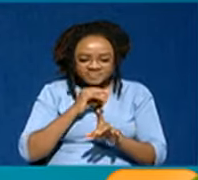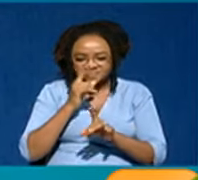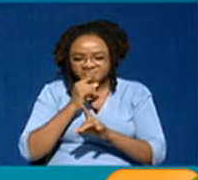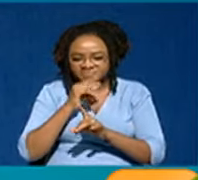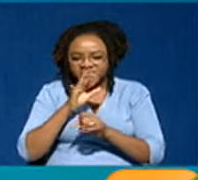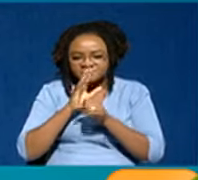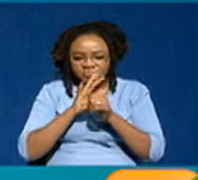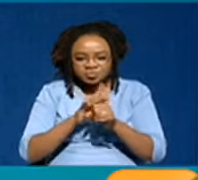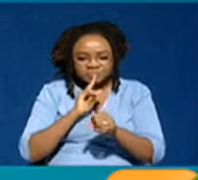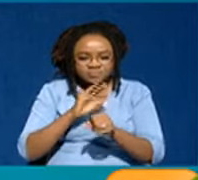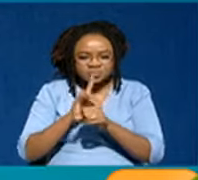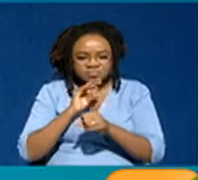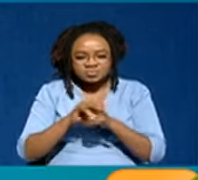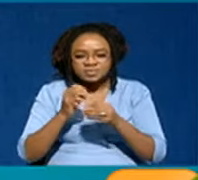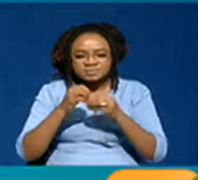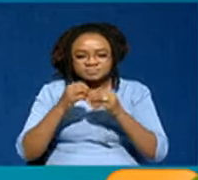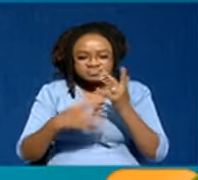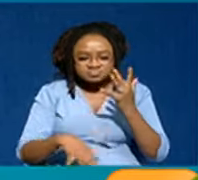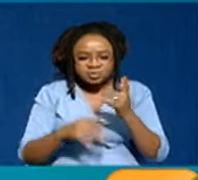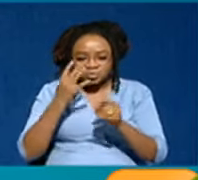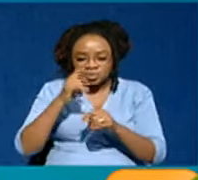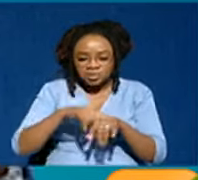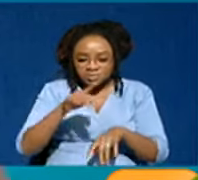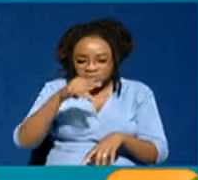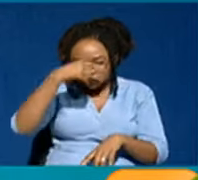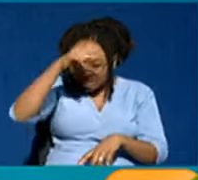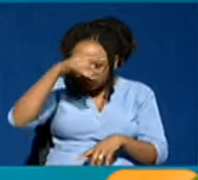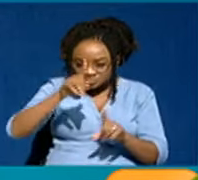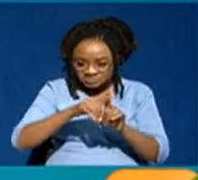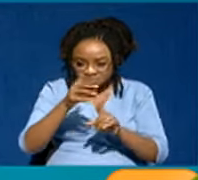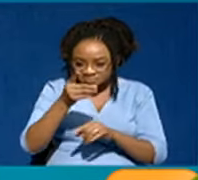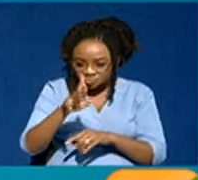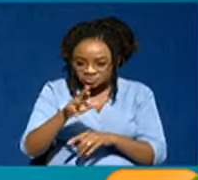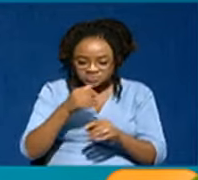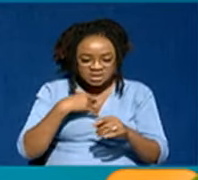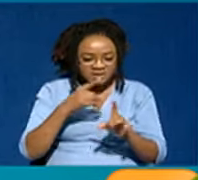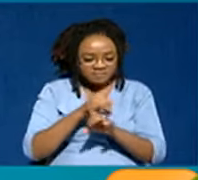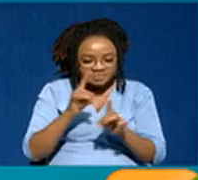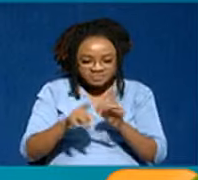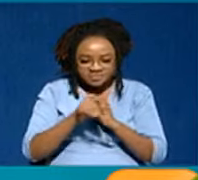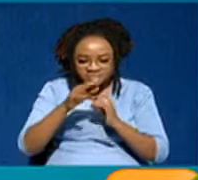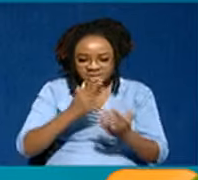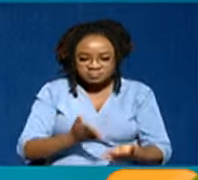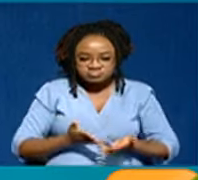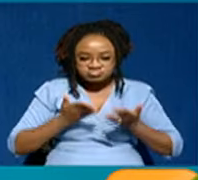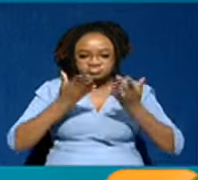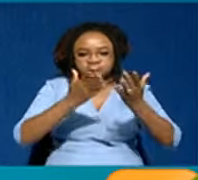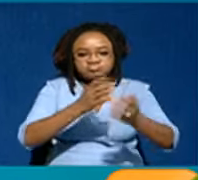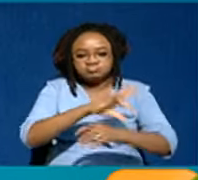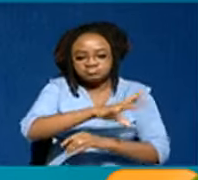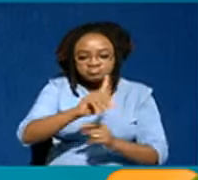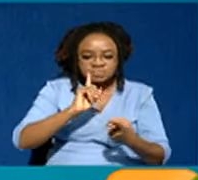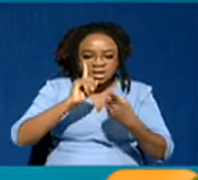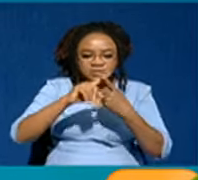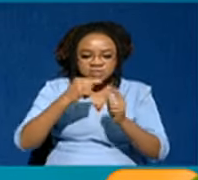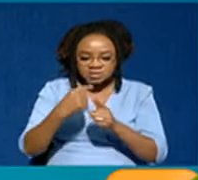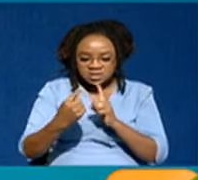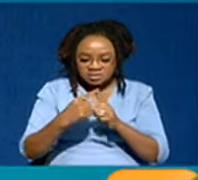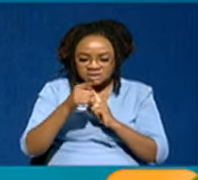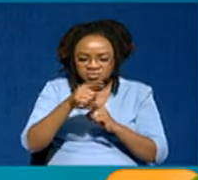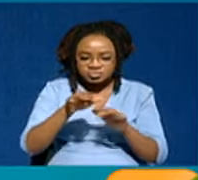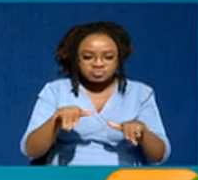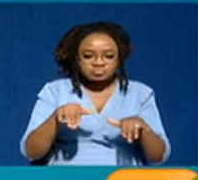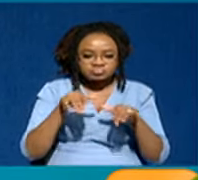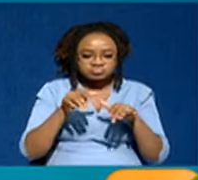particular thing because when you graduate as a doctor, you get bonded to the county until the number of years that you are away for